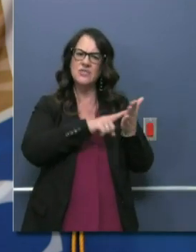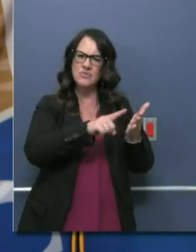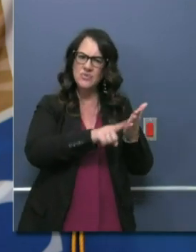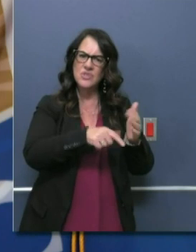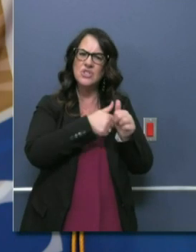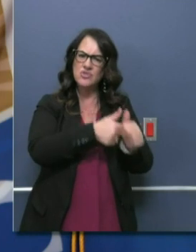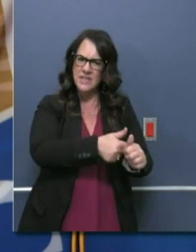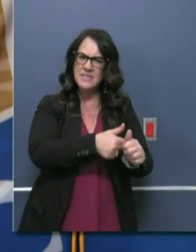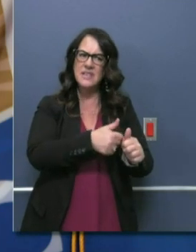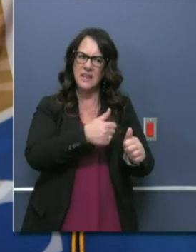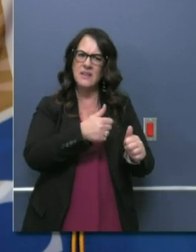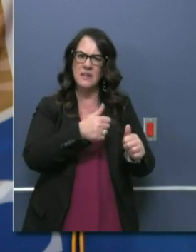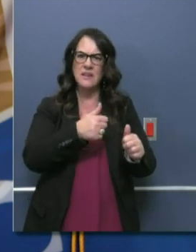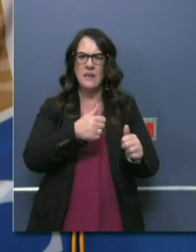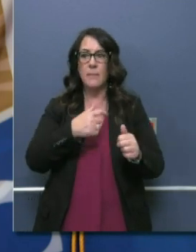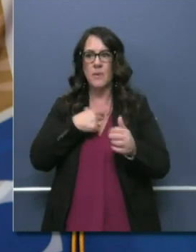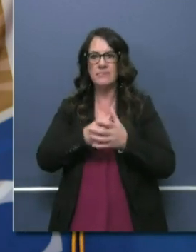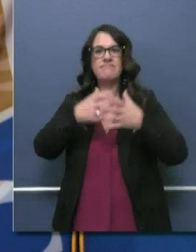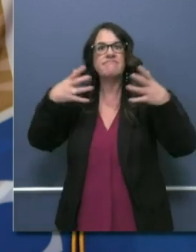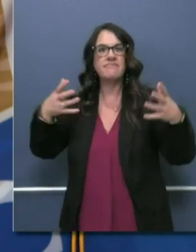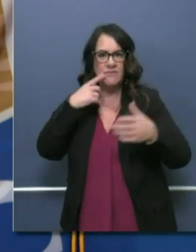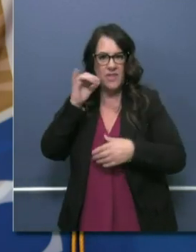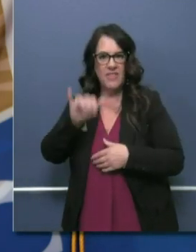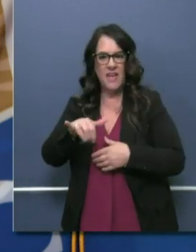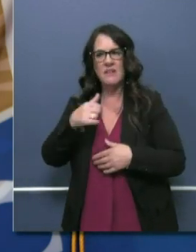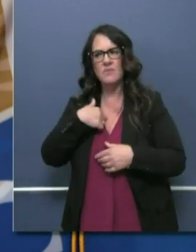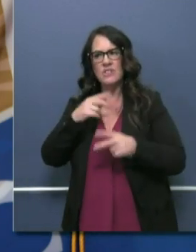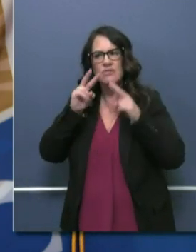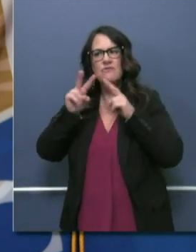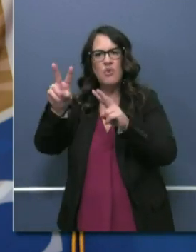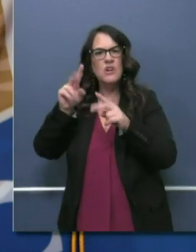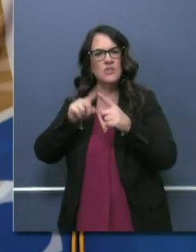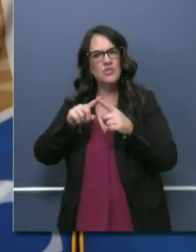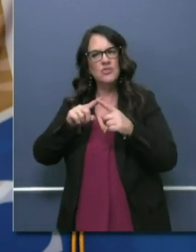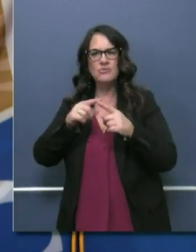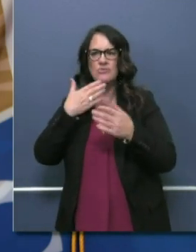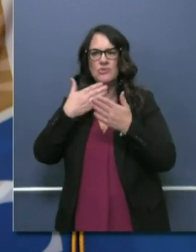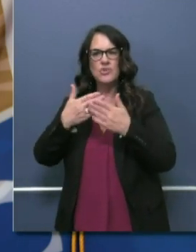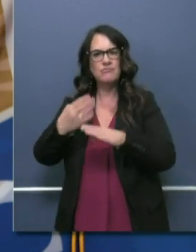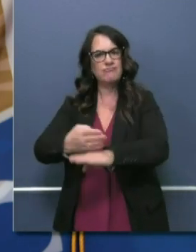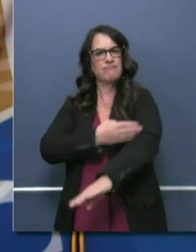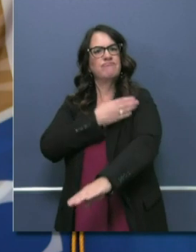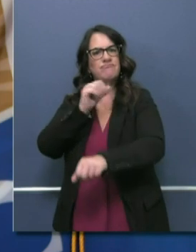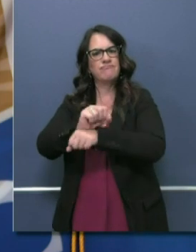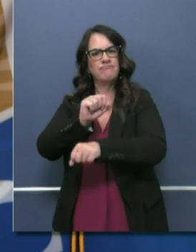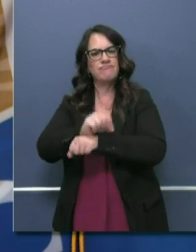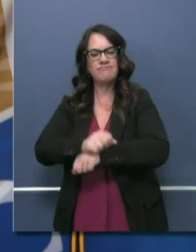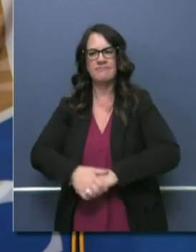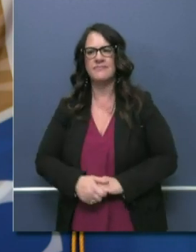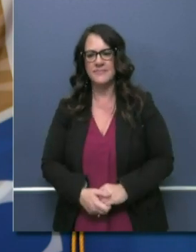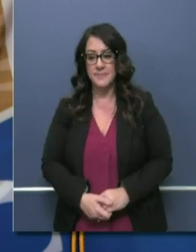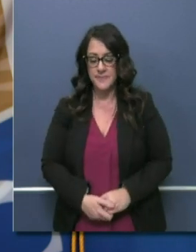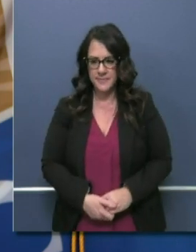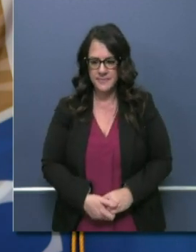we can share these best practices, we certainly look forward to. Jen Kalfas, Wall Street Journal.